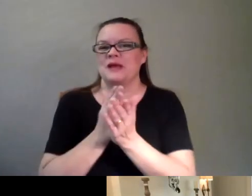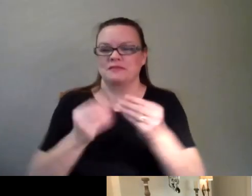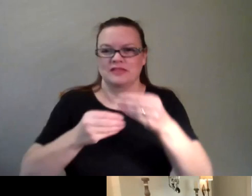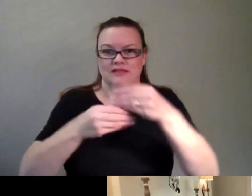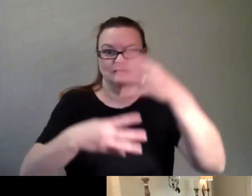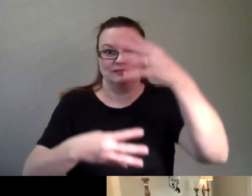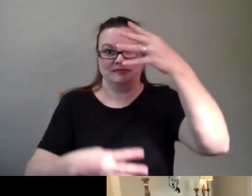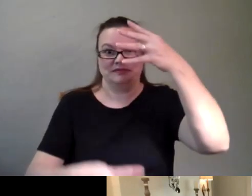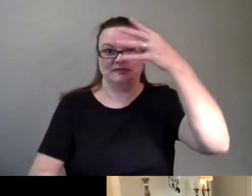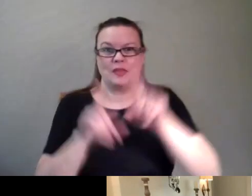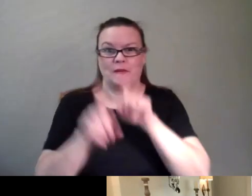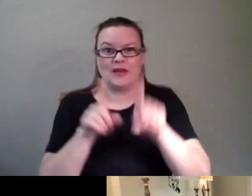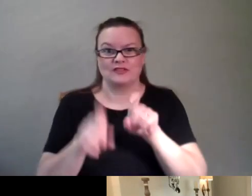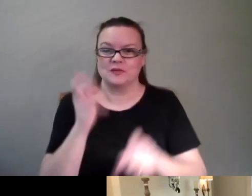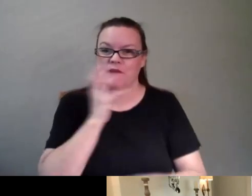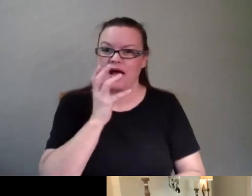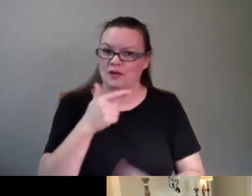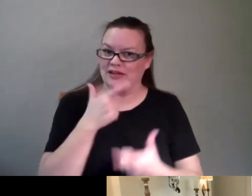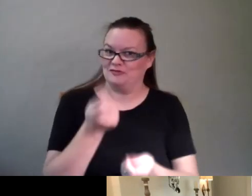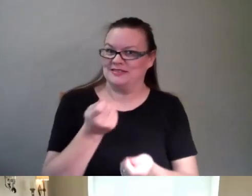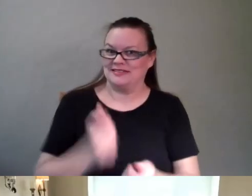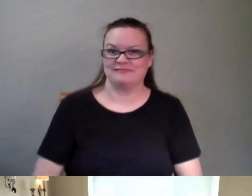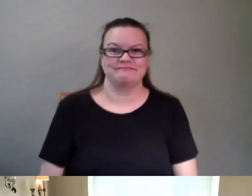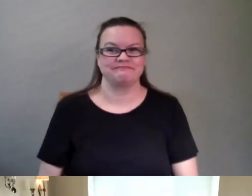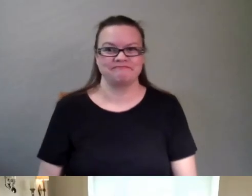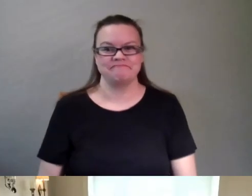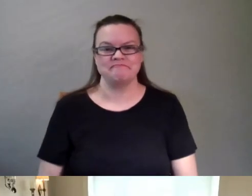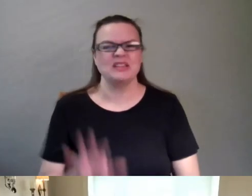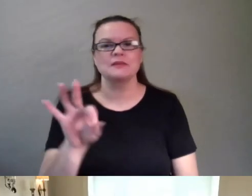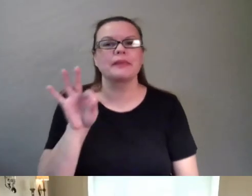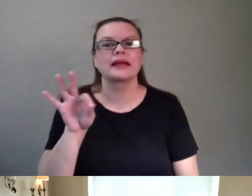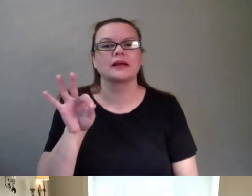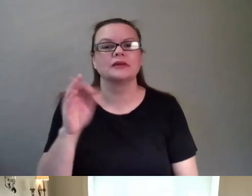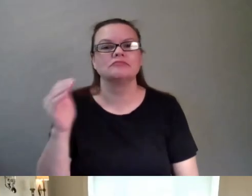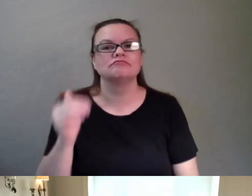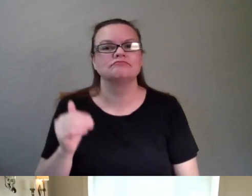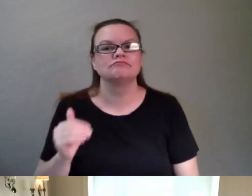the ones I've seen so far are fairly interesting. So let's walk through.